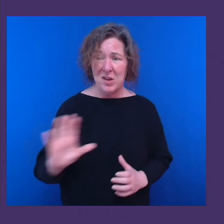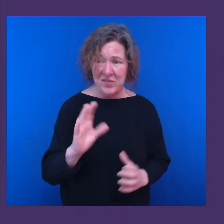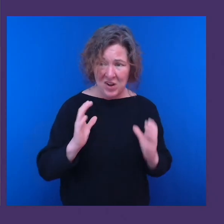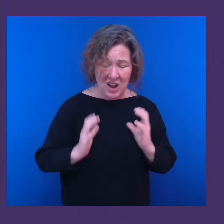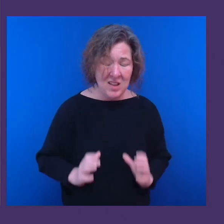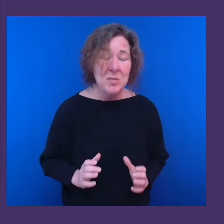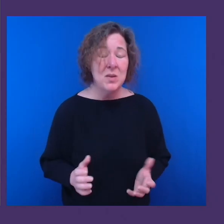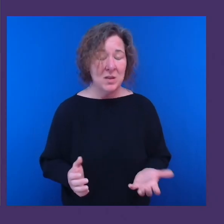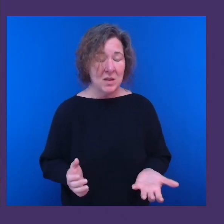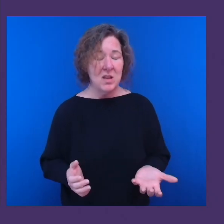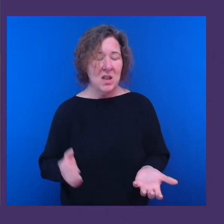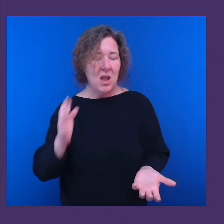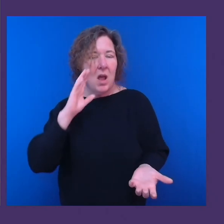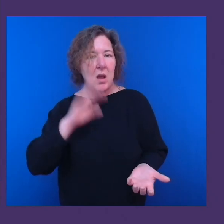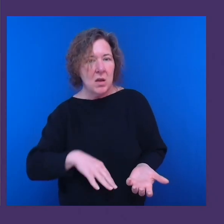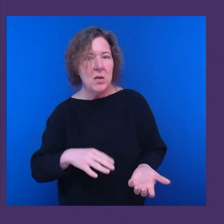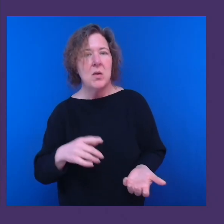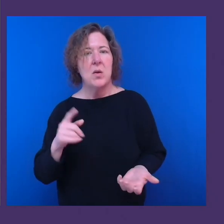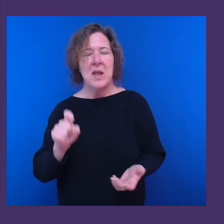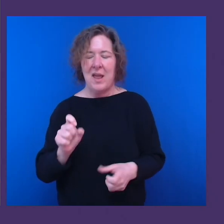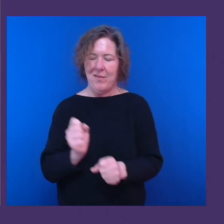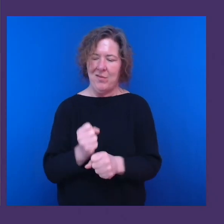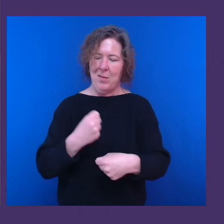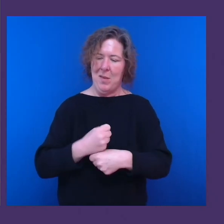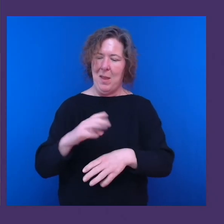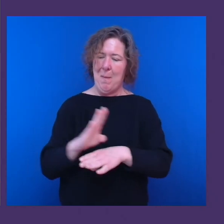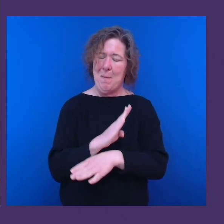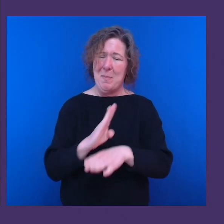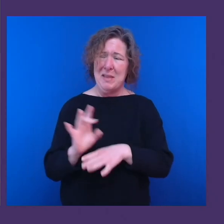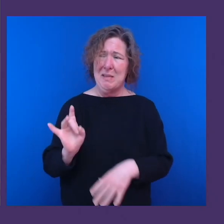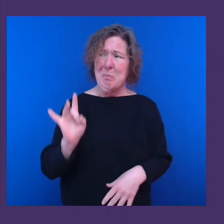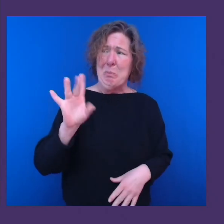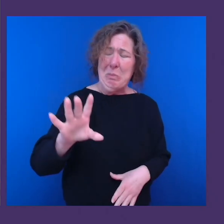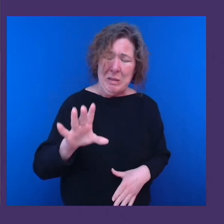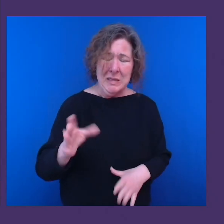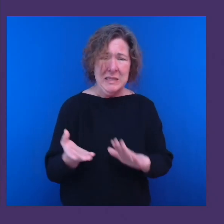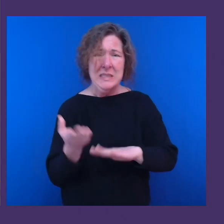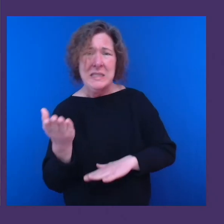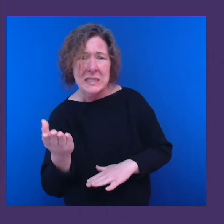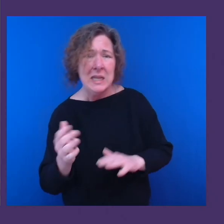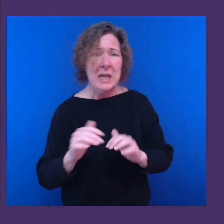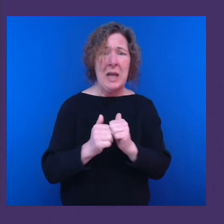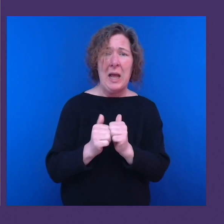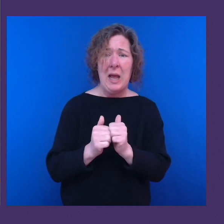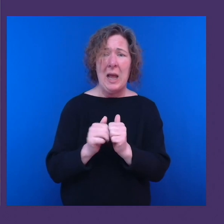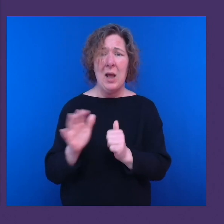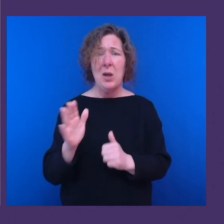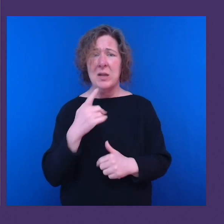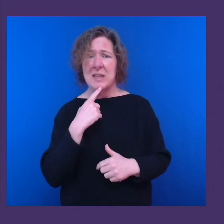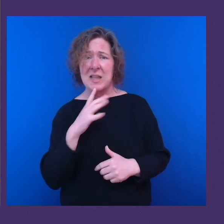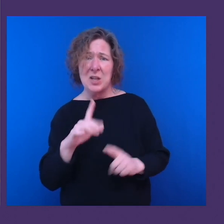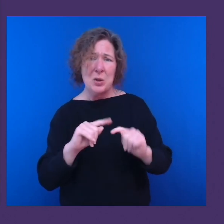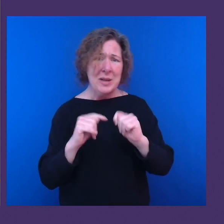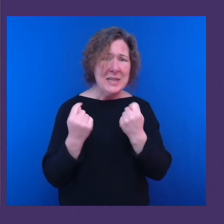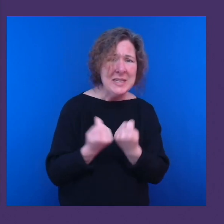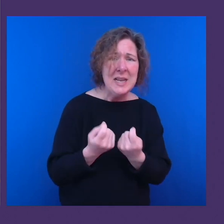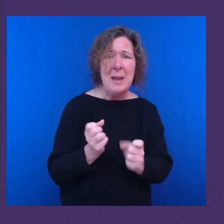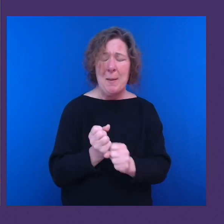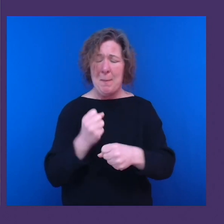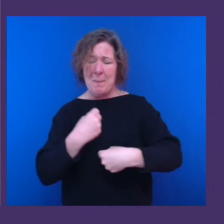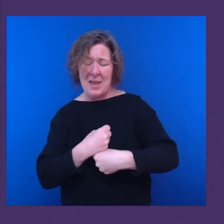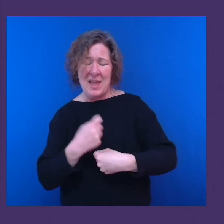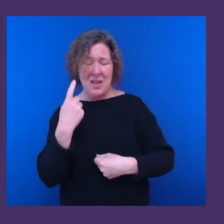but I know you're going to have to make the business pitch at times. So how are you seeing your team make the business pitch for usability, and